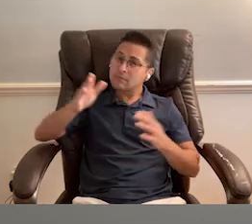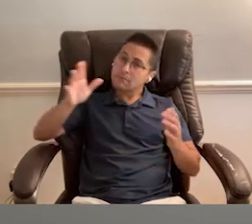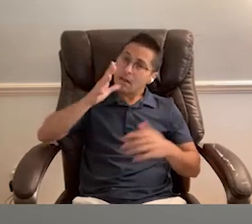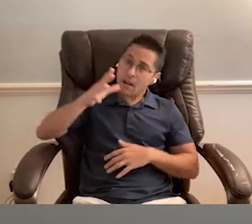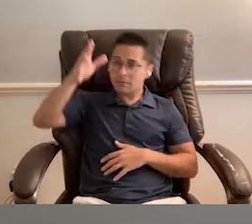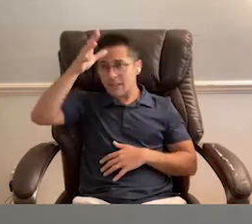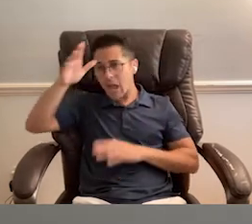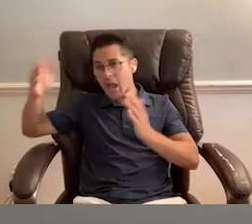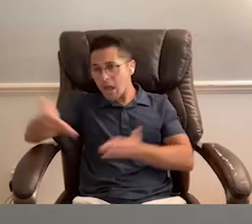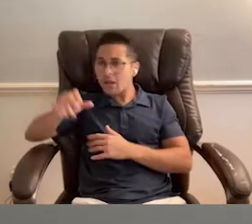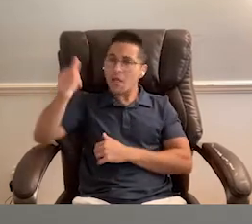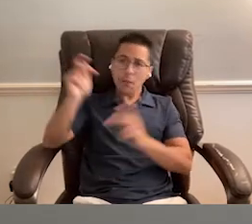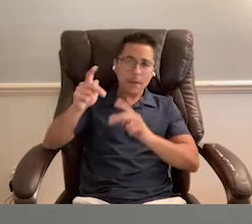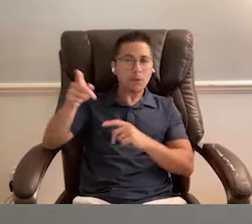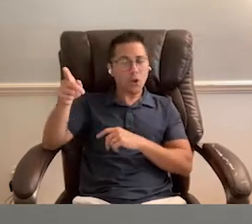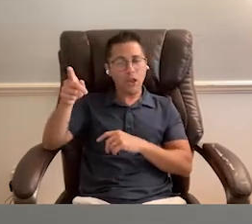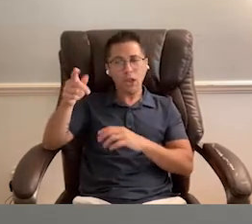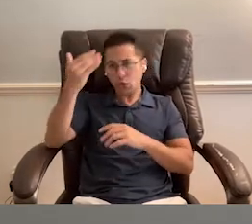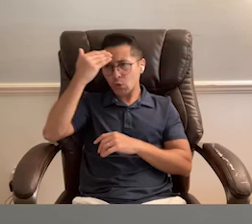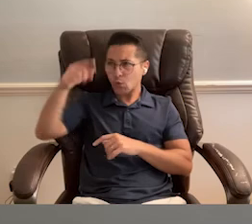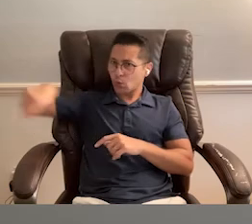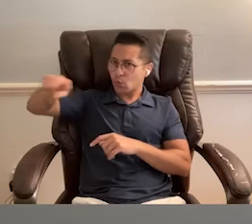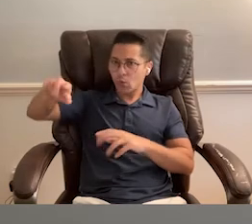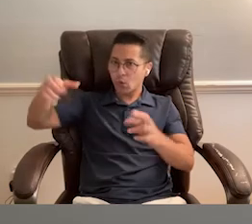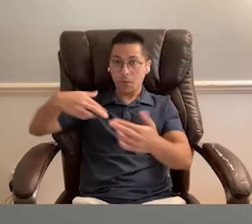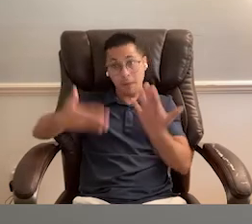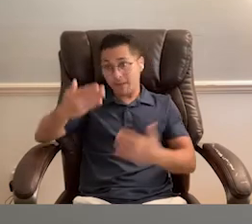dad, and other people that he knew in the room. He might not know